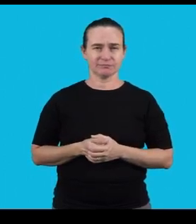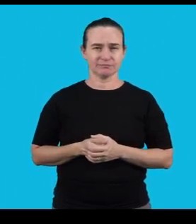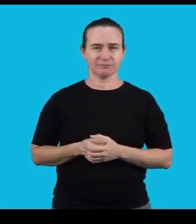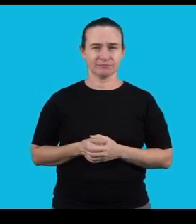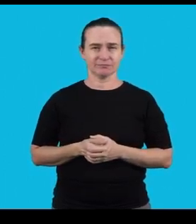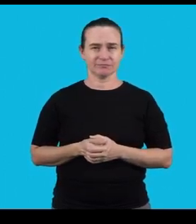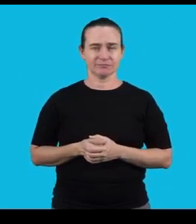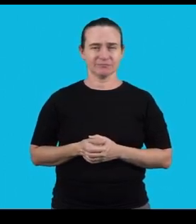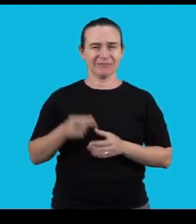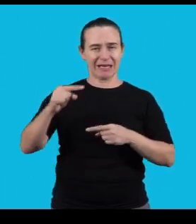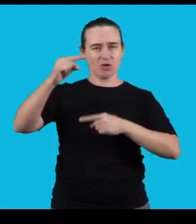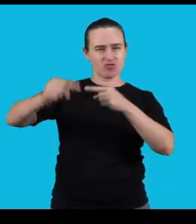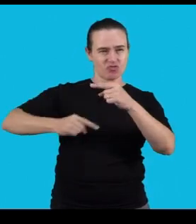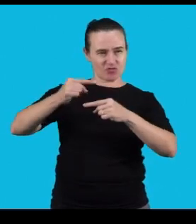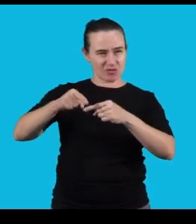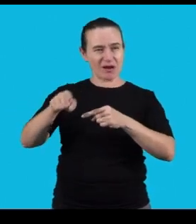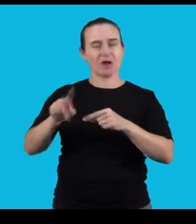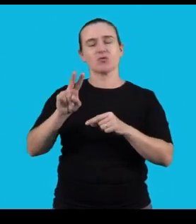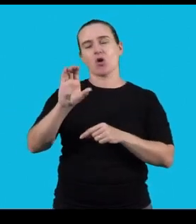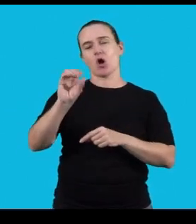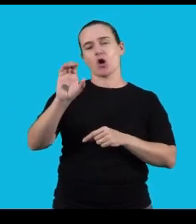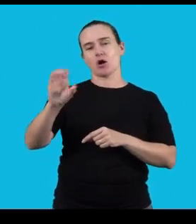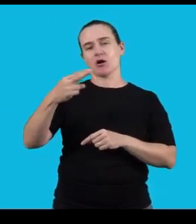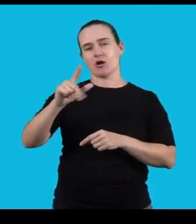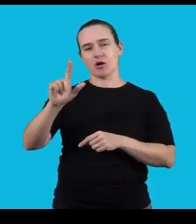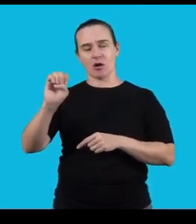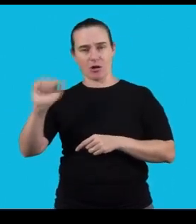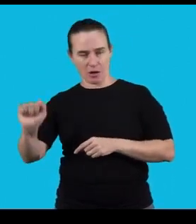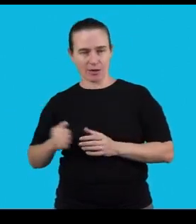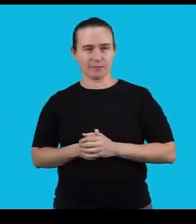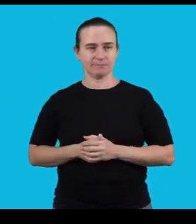a shore, and that is the cochlea.